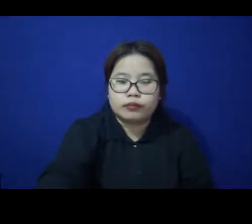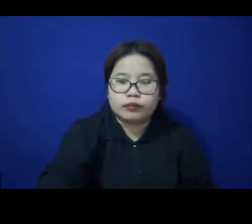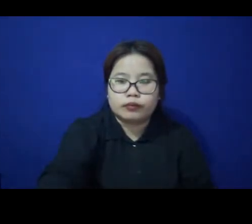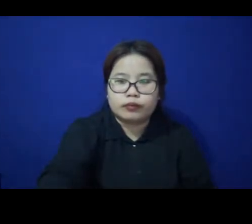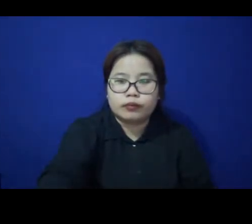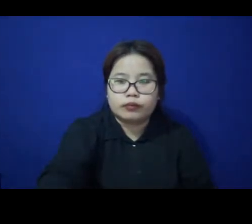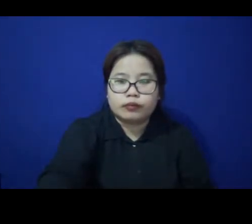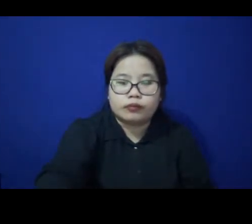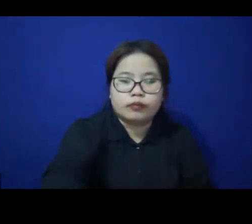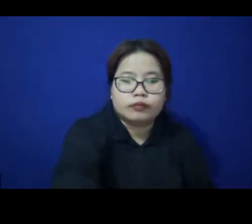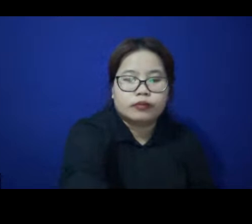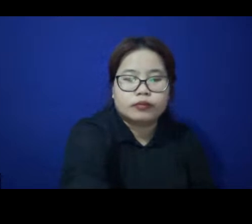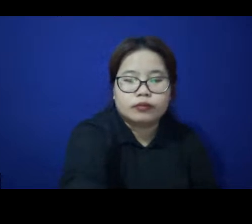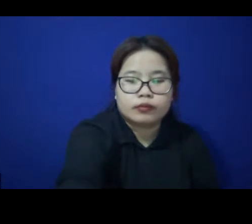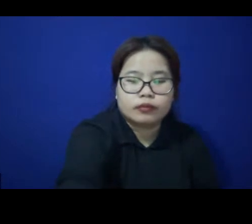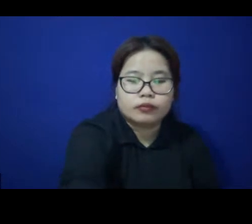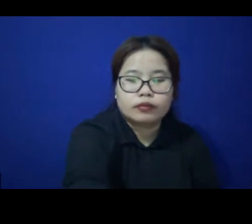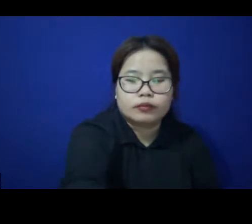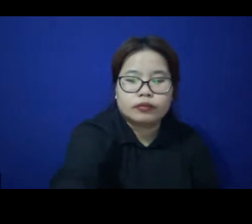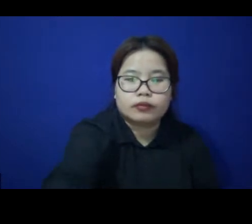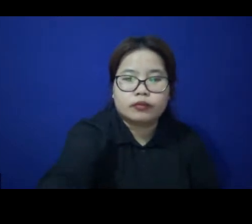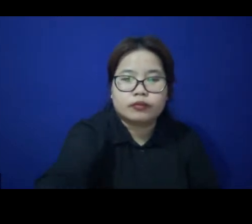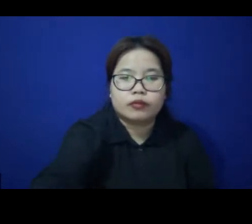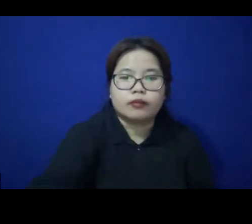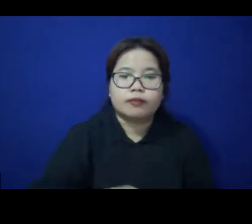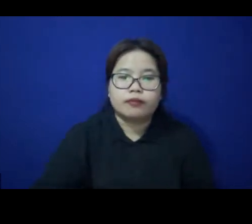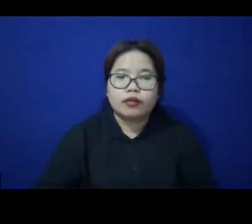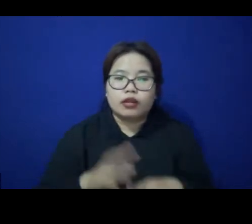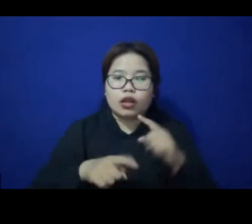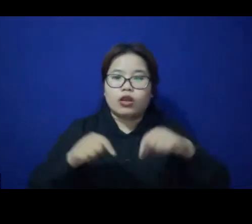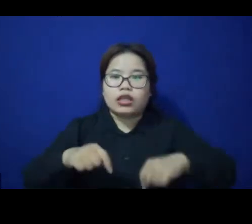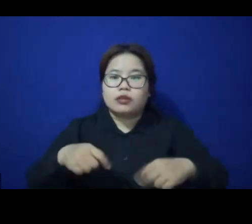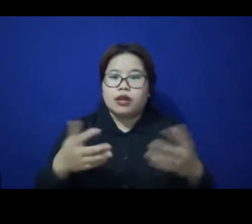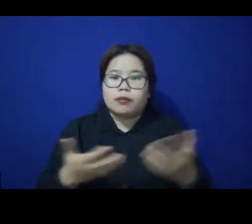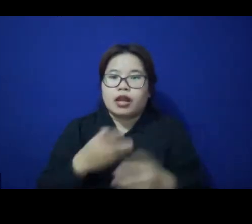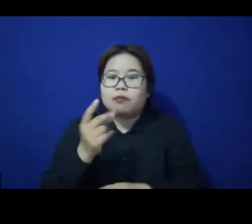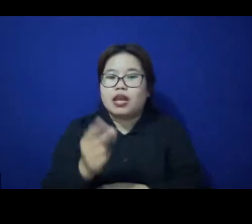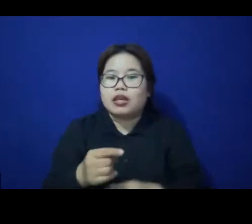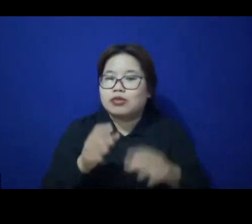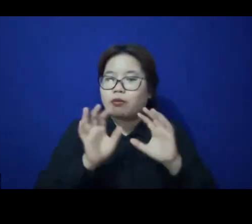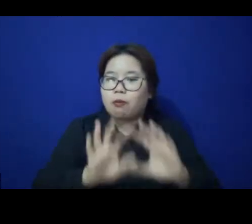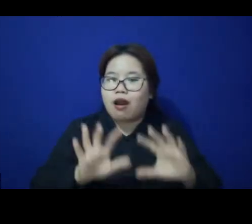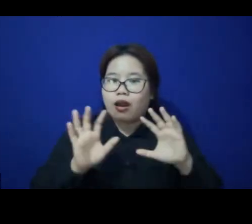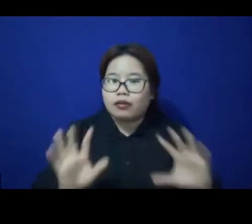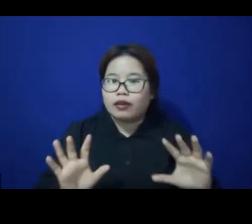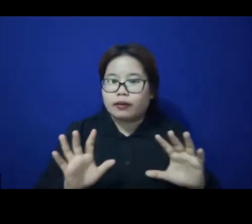it's going to cost so much, and it could cost her life.